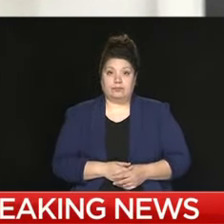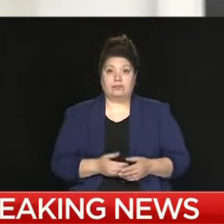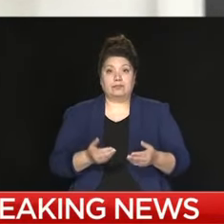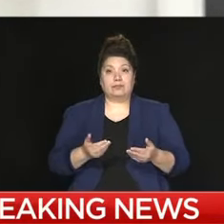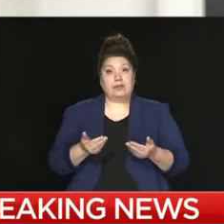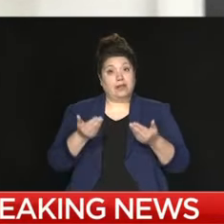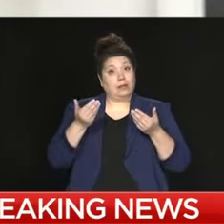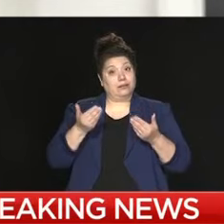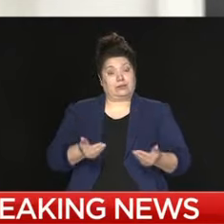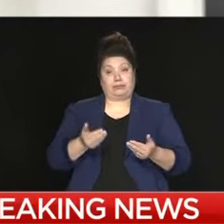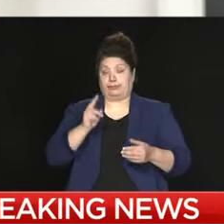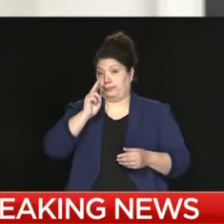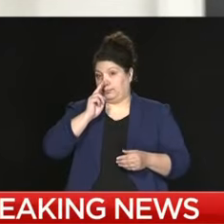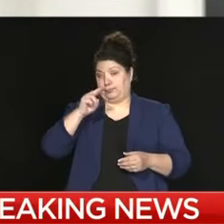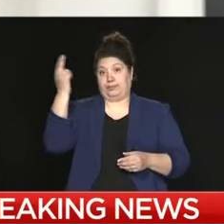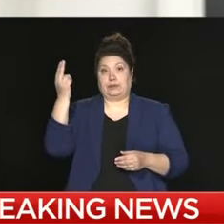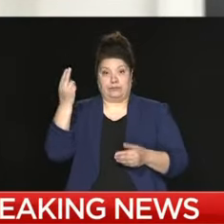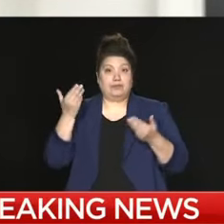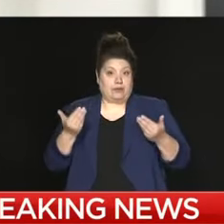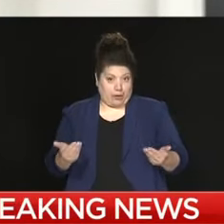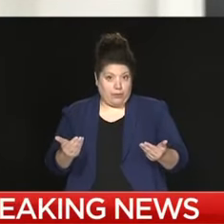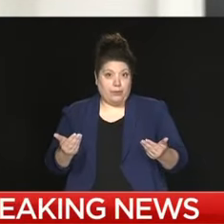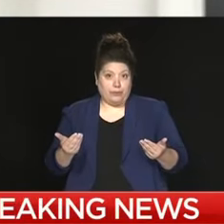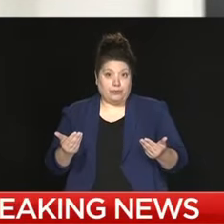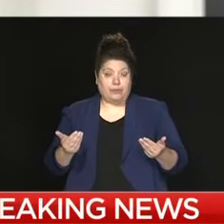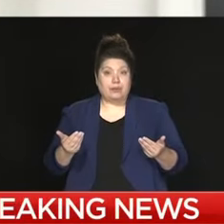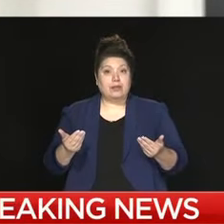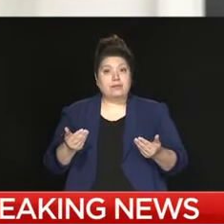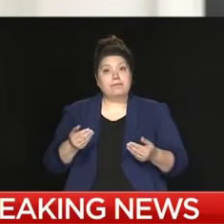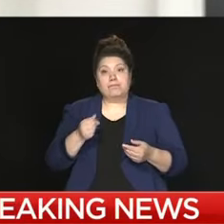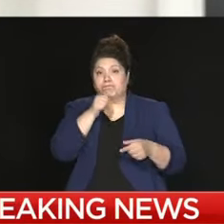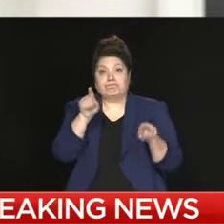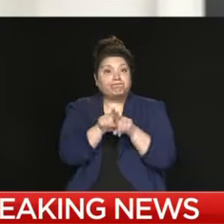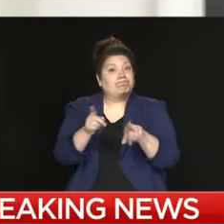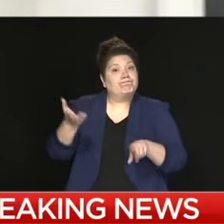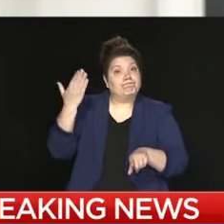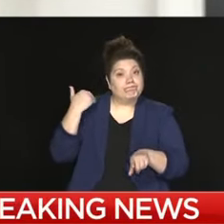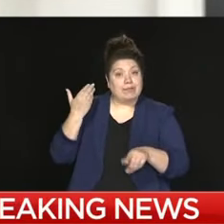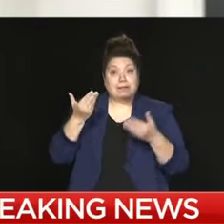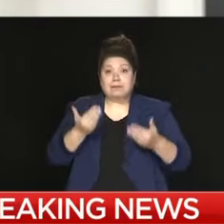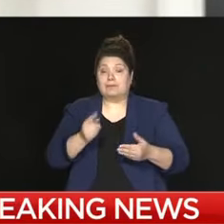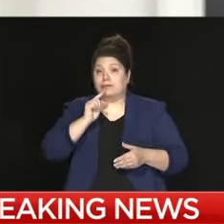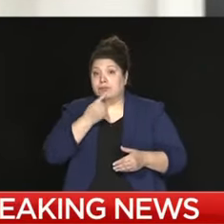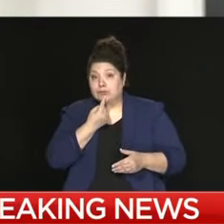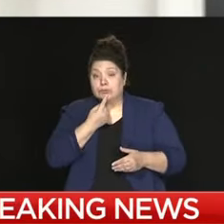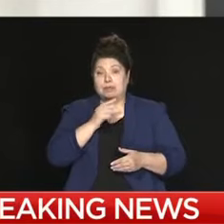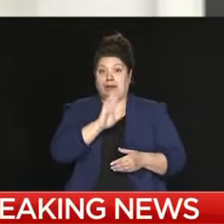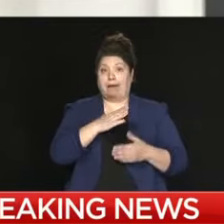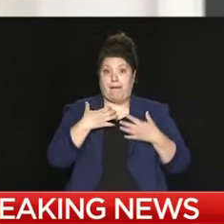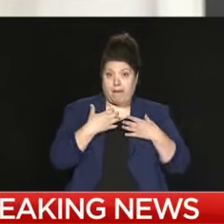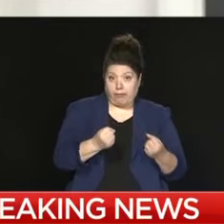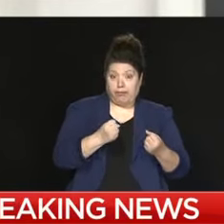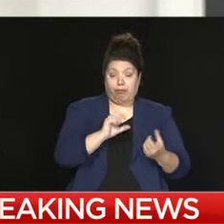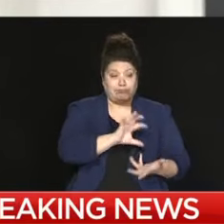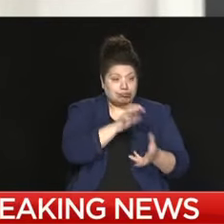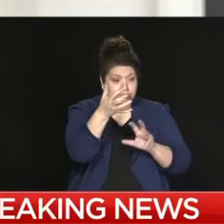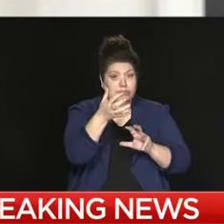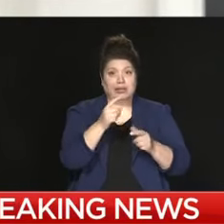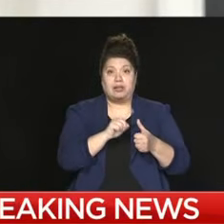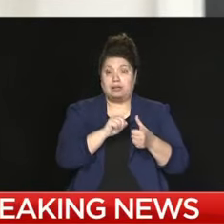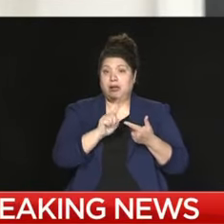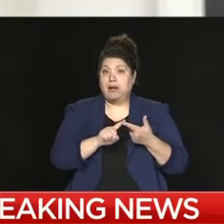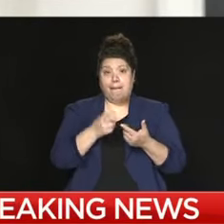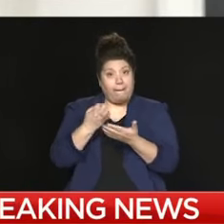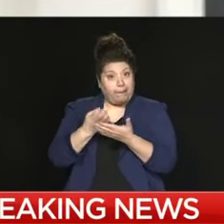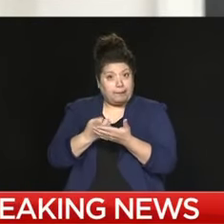We are going through an unprecedented time. This is extremely serious if we look at a public health crisis